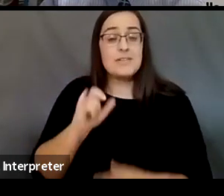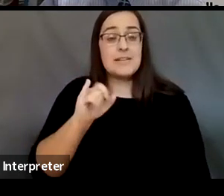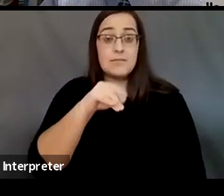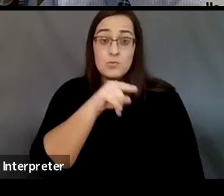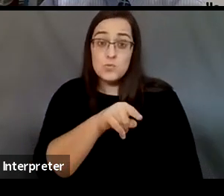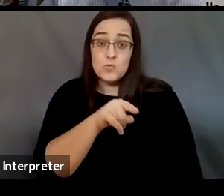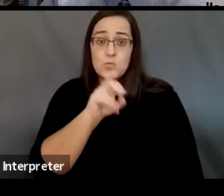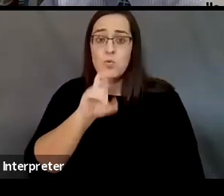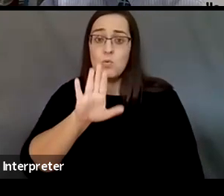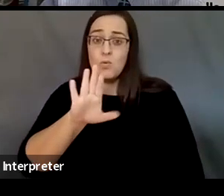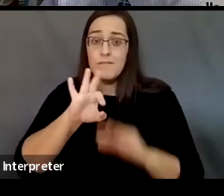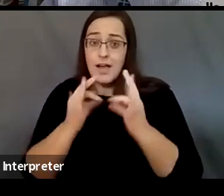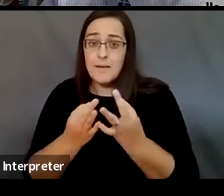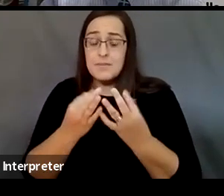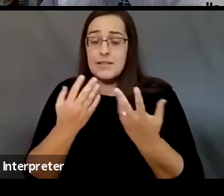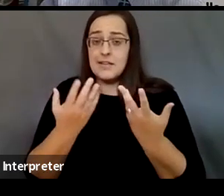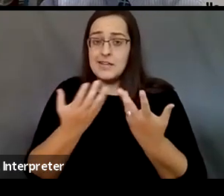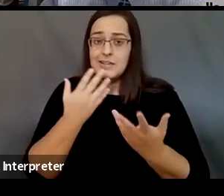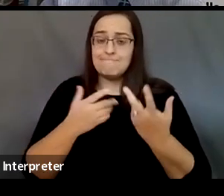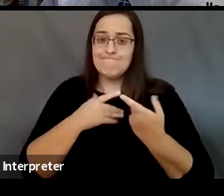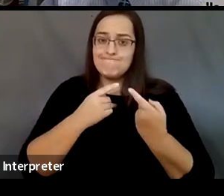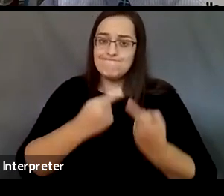ones are experiencing